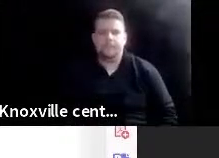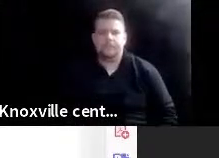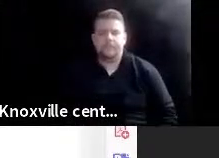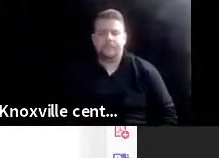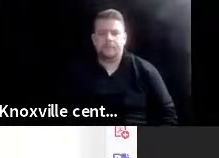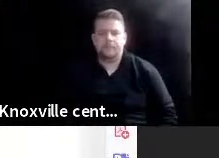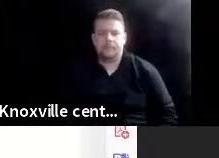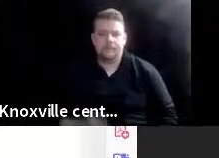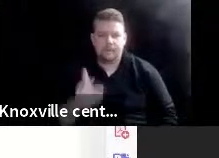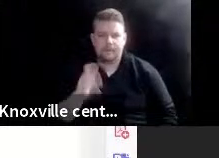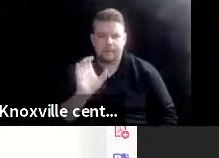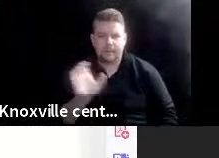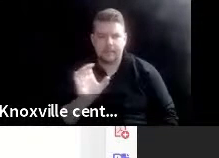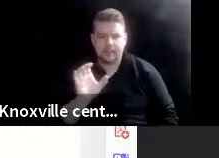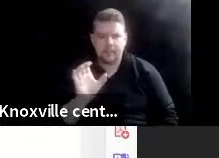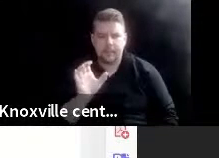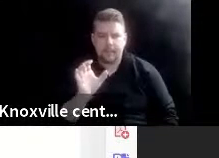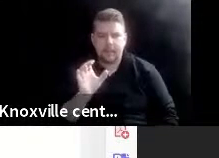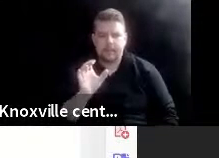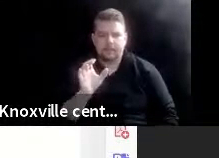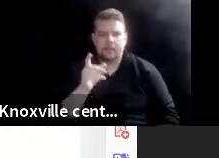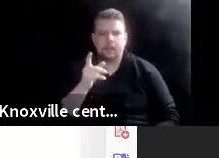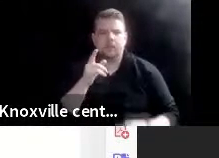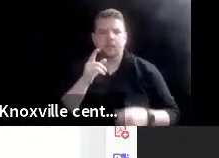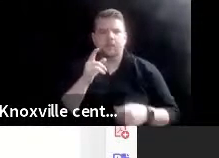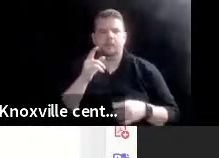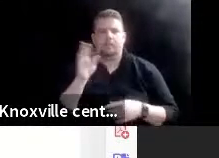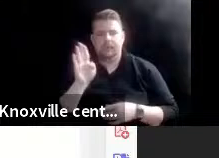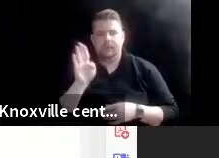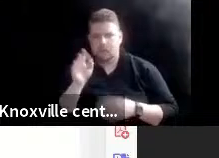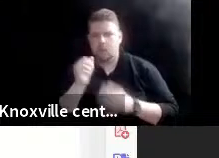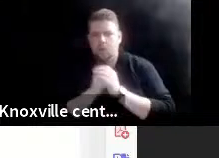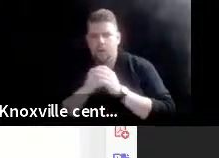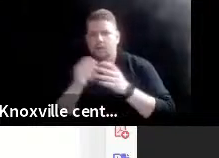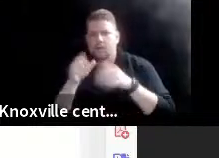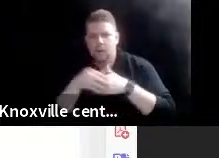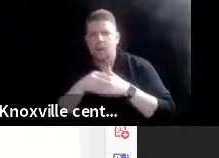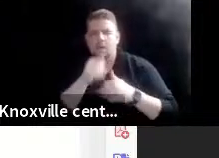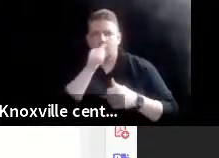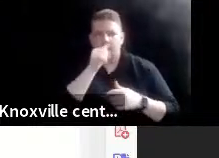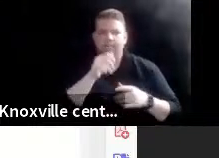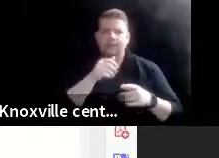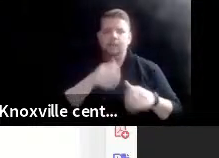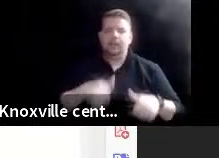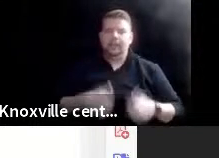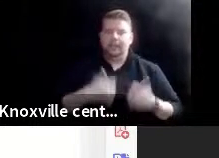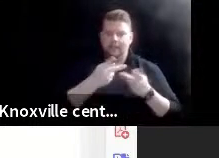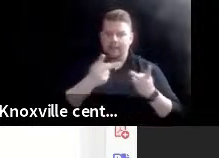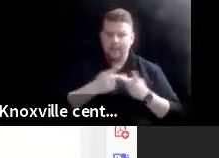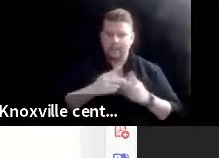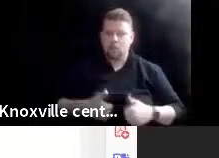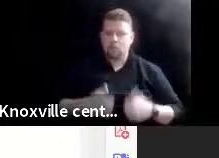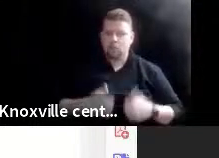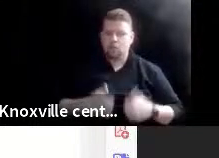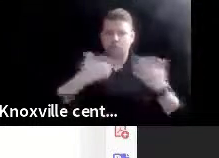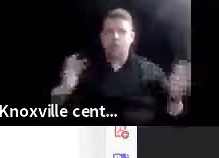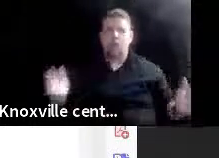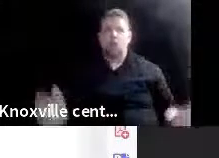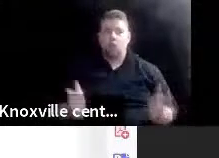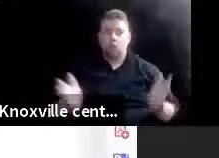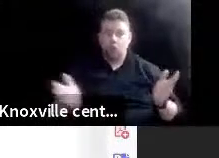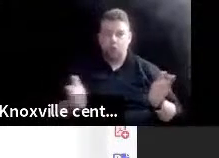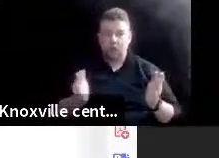Maybe paragraph C. That's places of worship, funerals and such. Private dwelling places of residence encouraged.